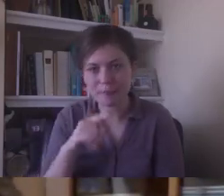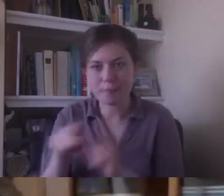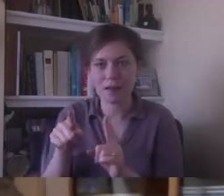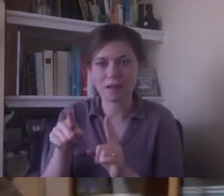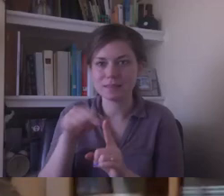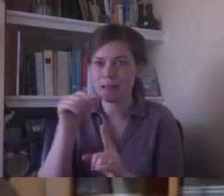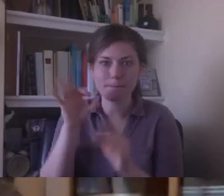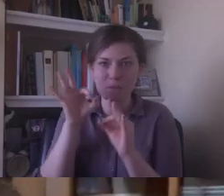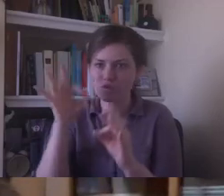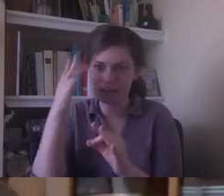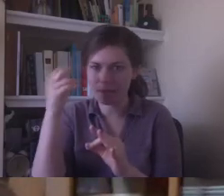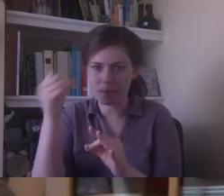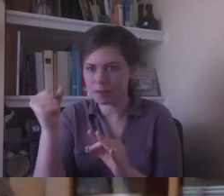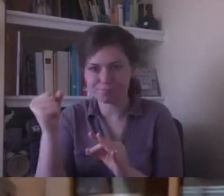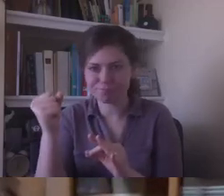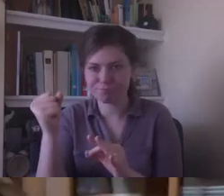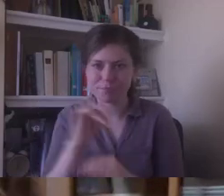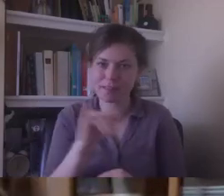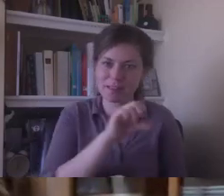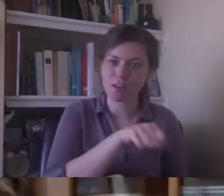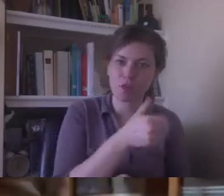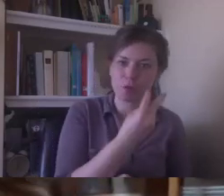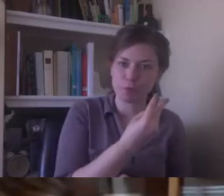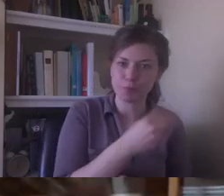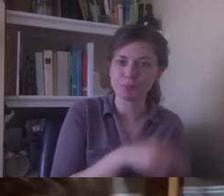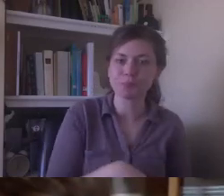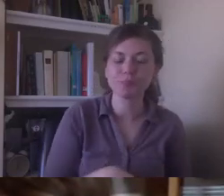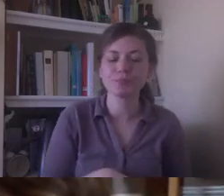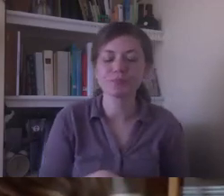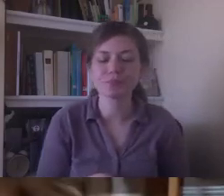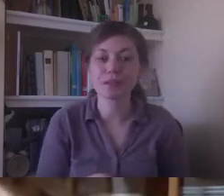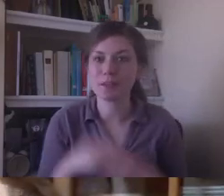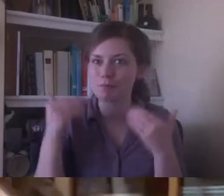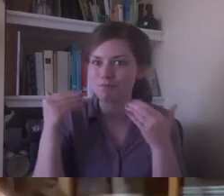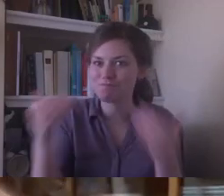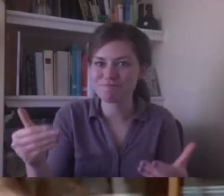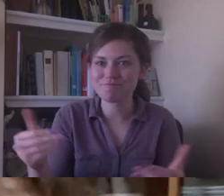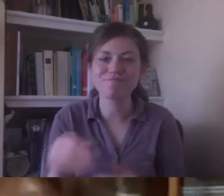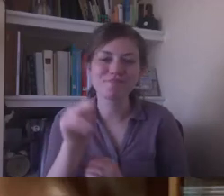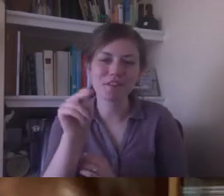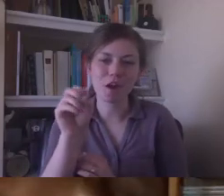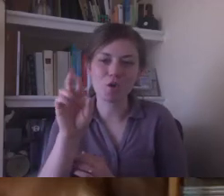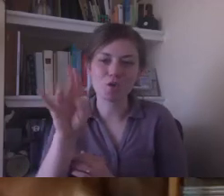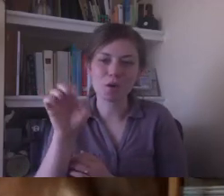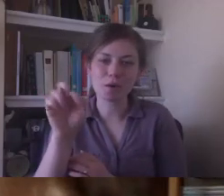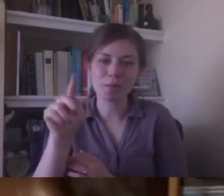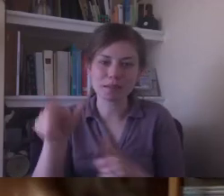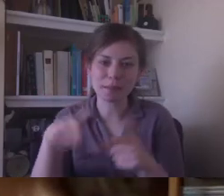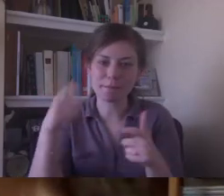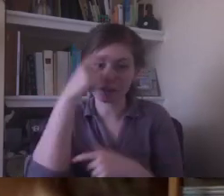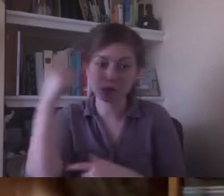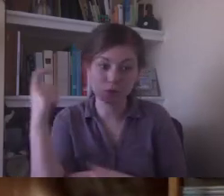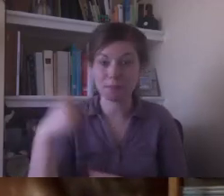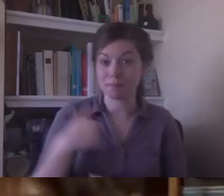I'm not going to be able to read it off the top of my head like I do my others. All right, so let's get started. Norbert's Big Dream, written by